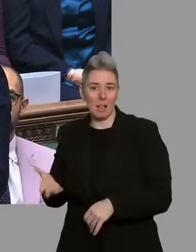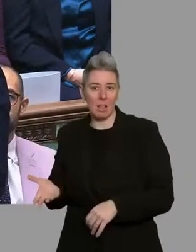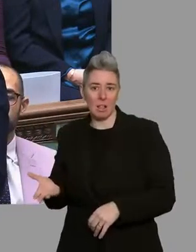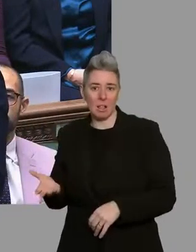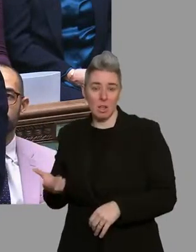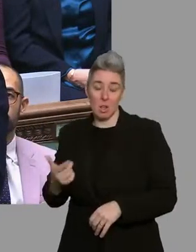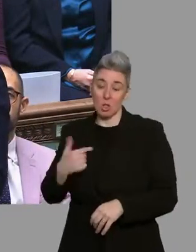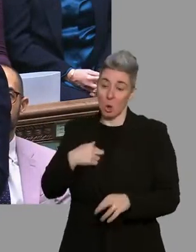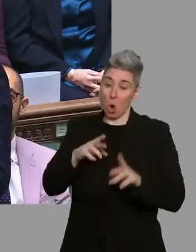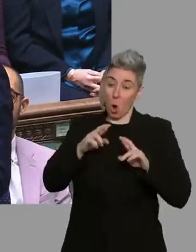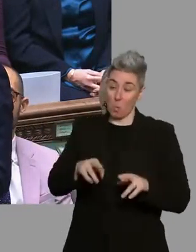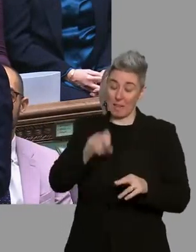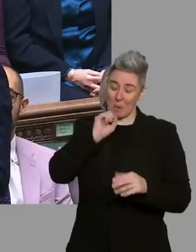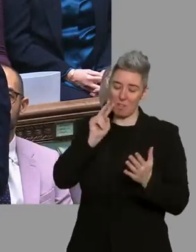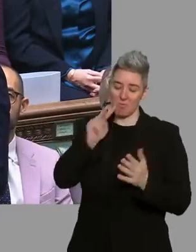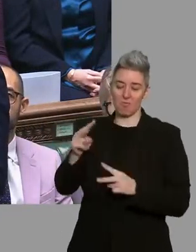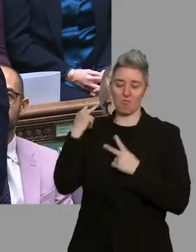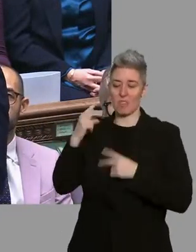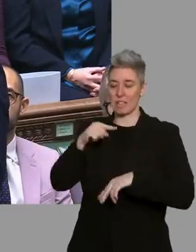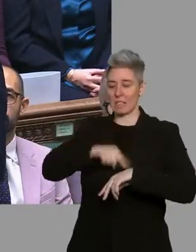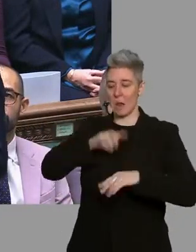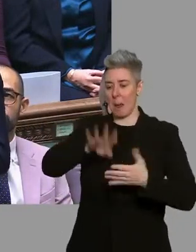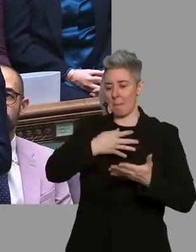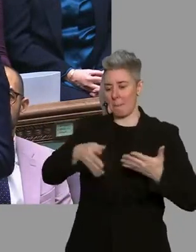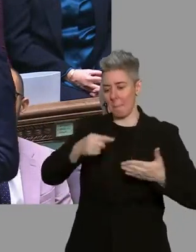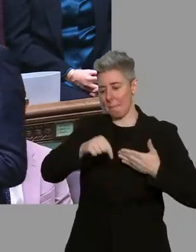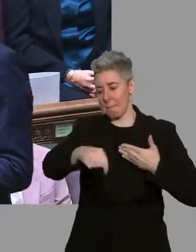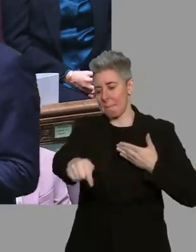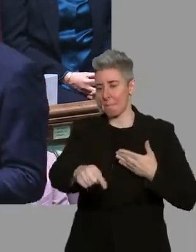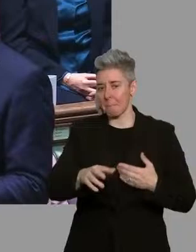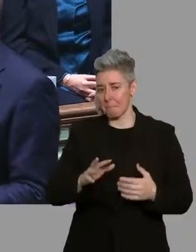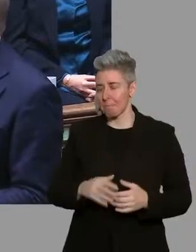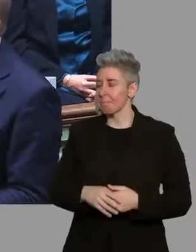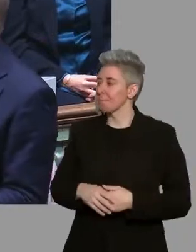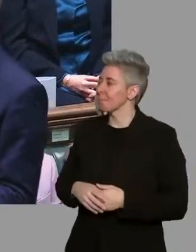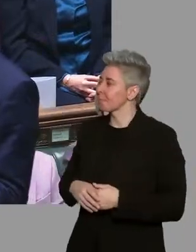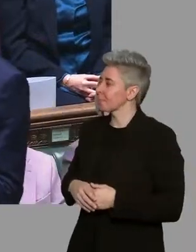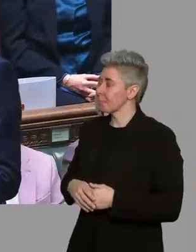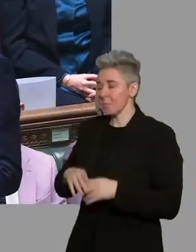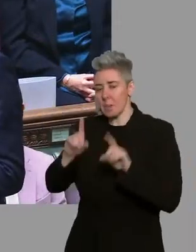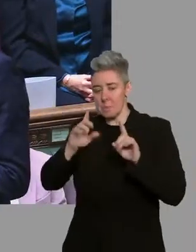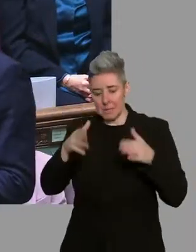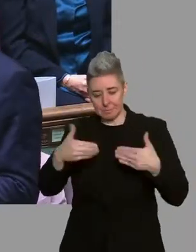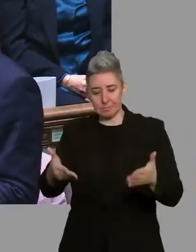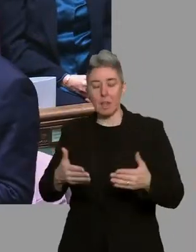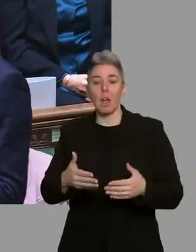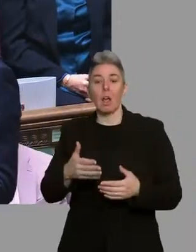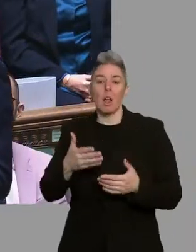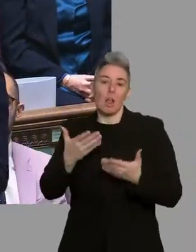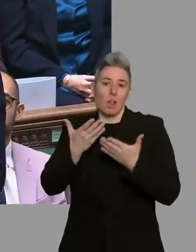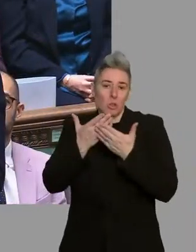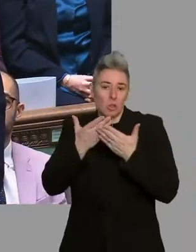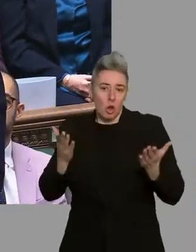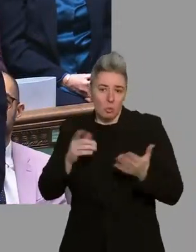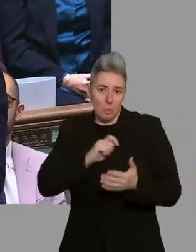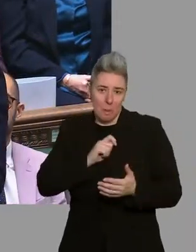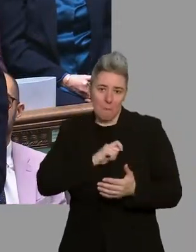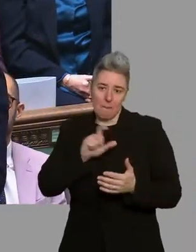Mr Speaker, while the honourable member for Clacton may miss out on his big allowance from Elon